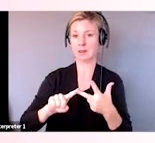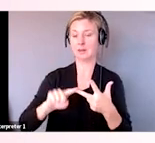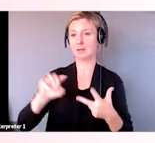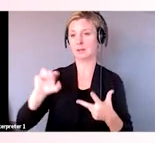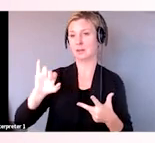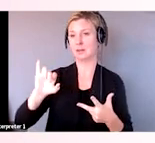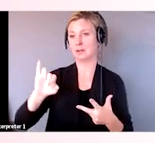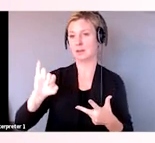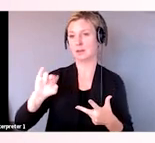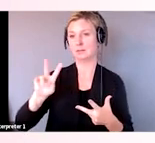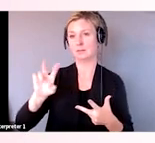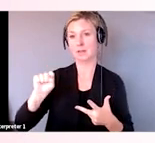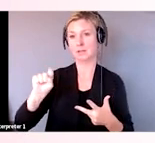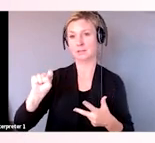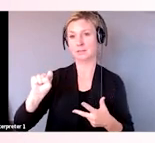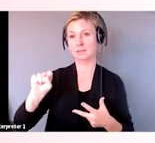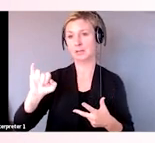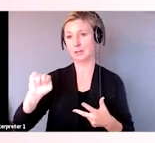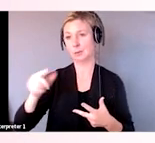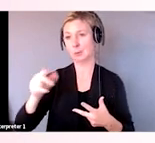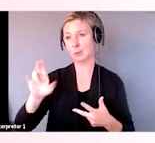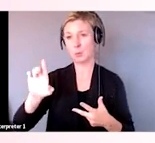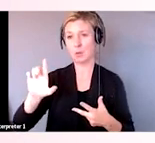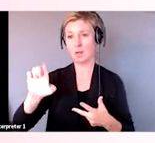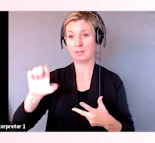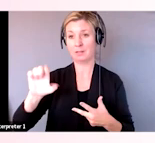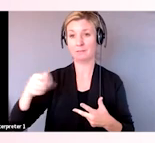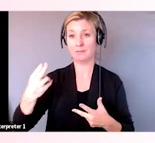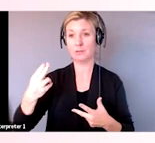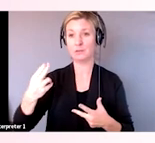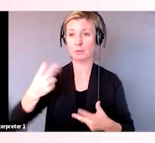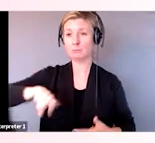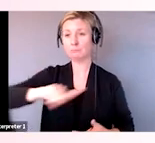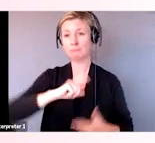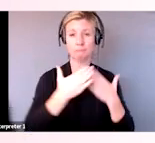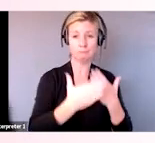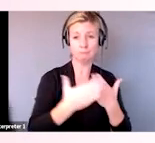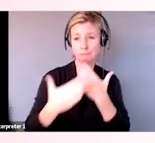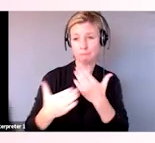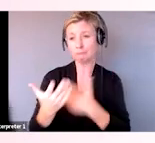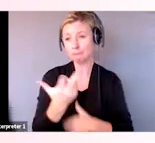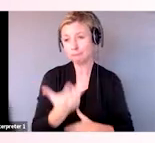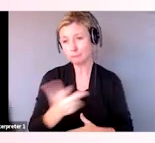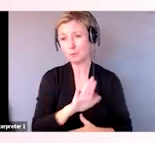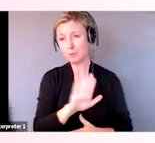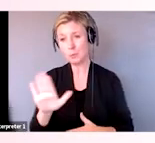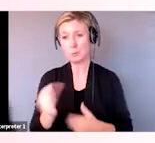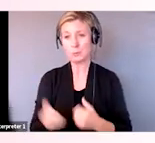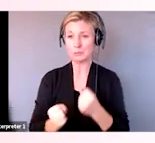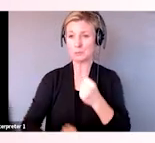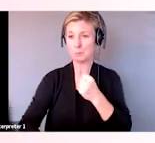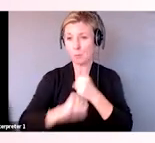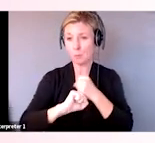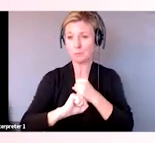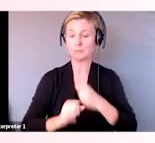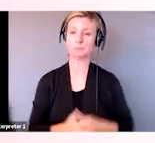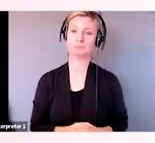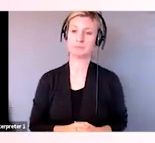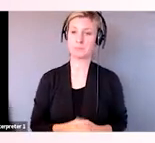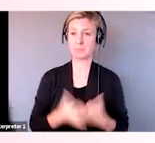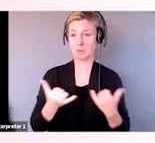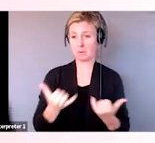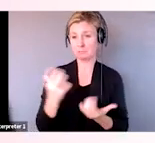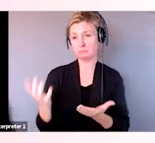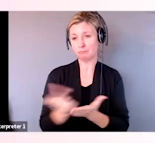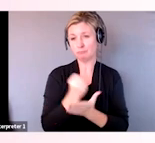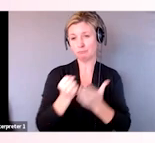support. Before beginning the session today, I would like us to give recognition to the land that Guelph is